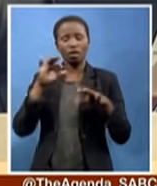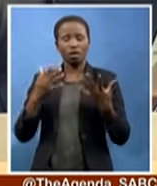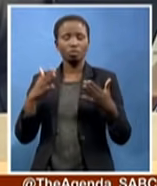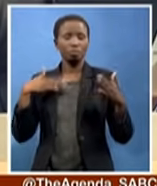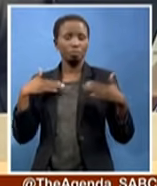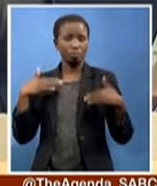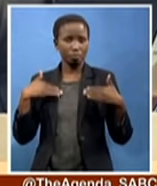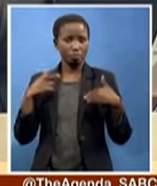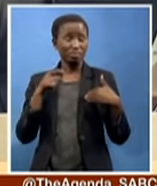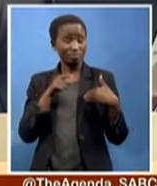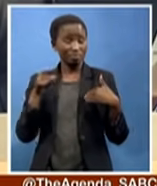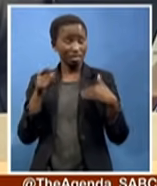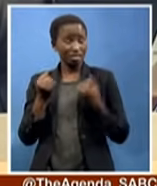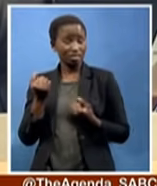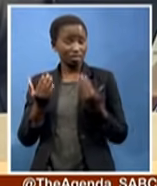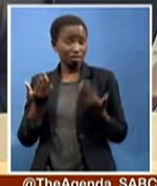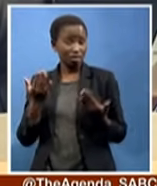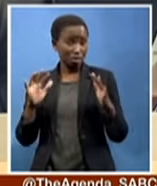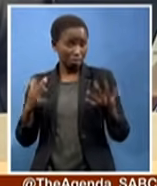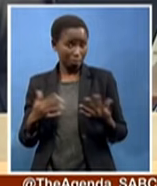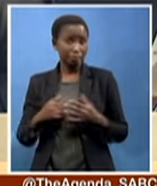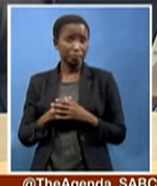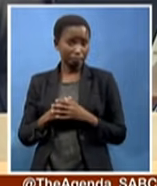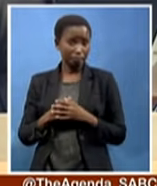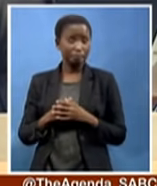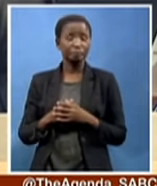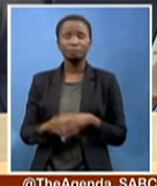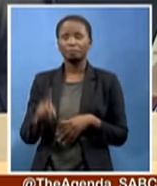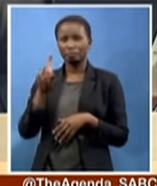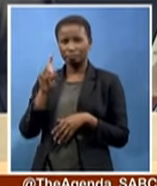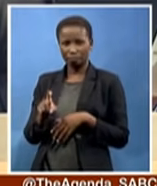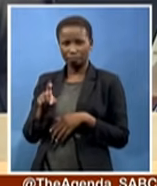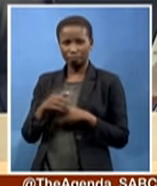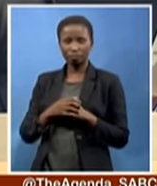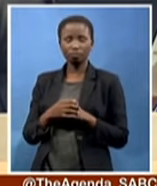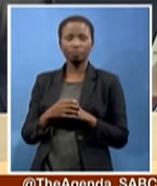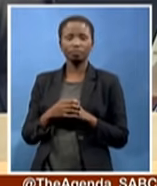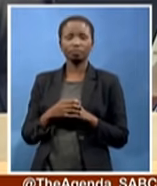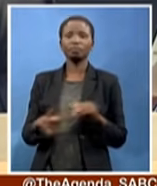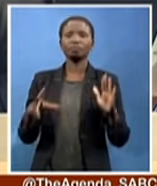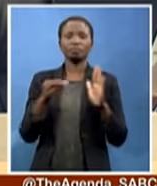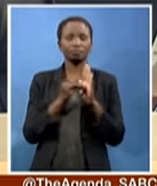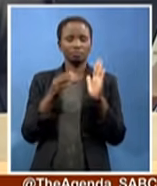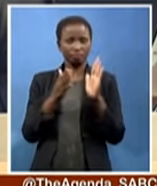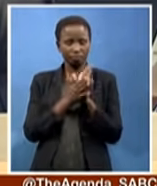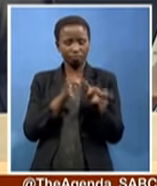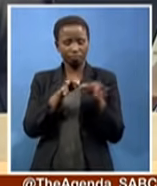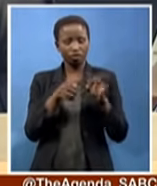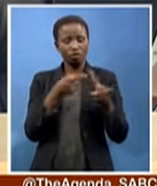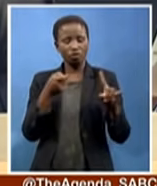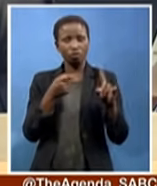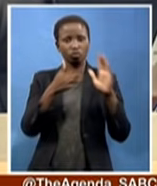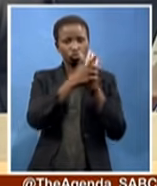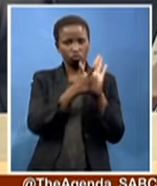should be and must be circumscribed by legislation, by convention, as well as by